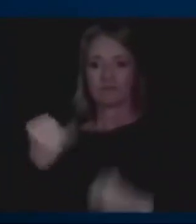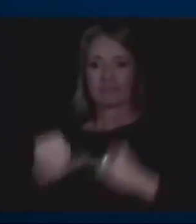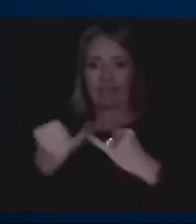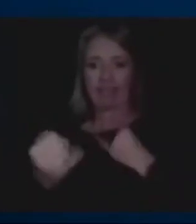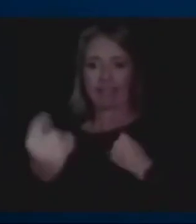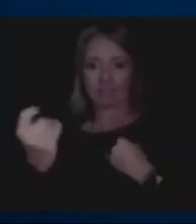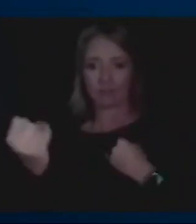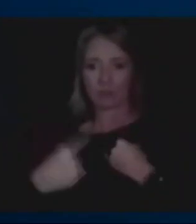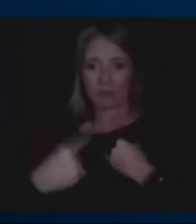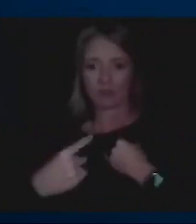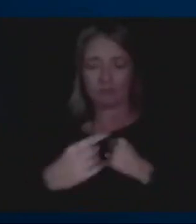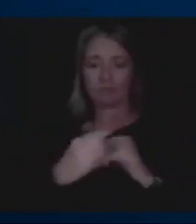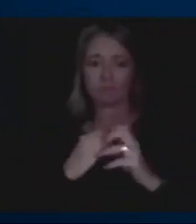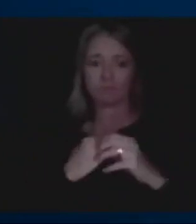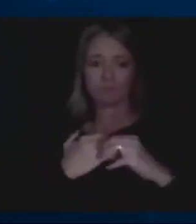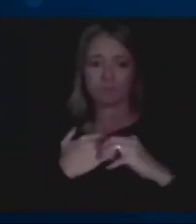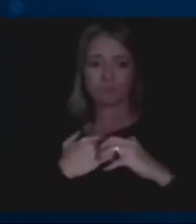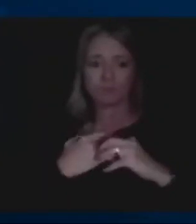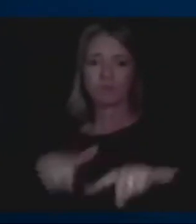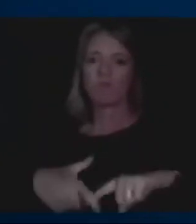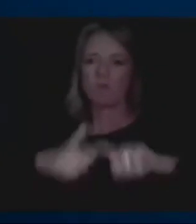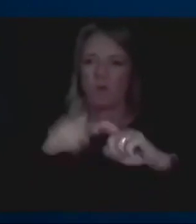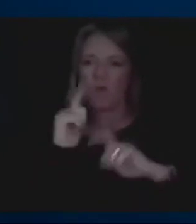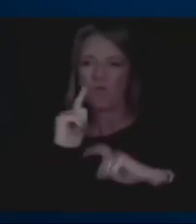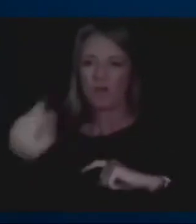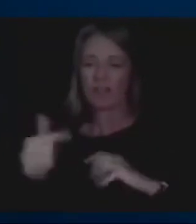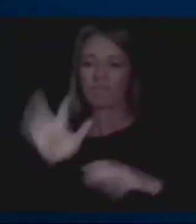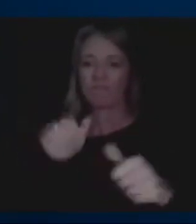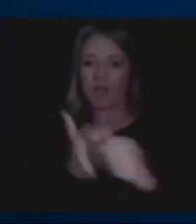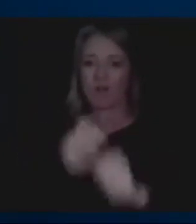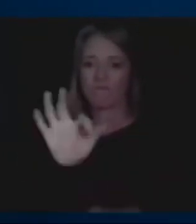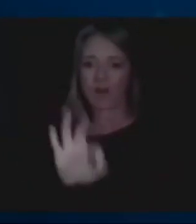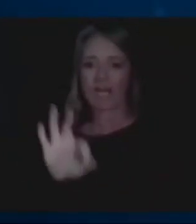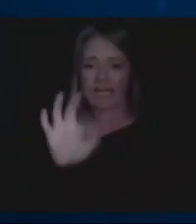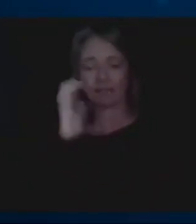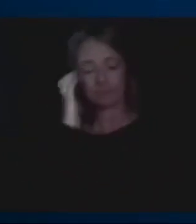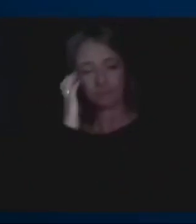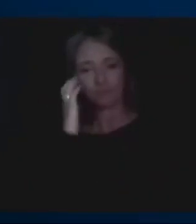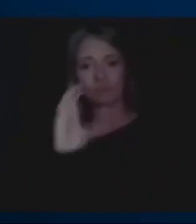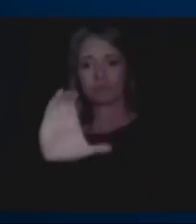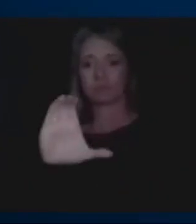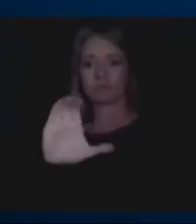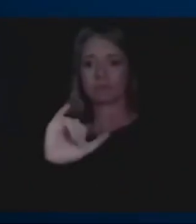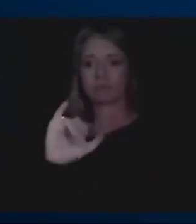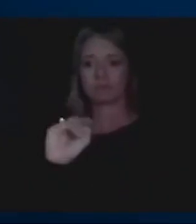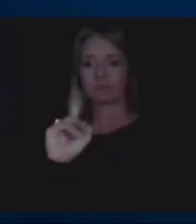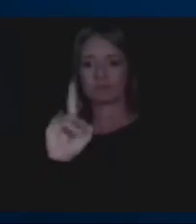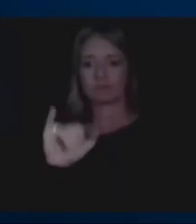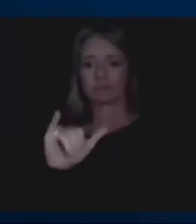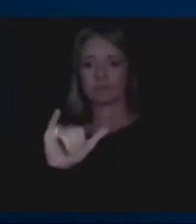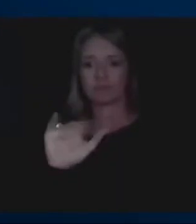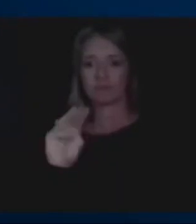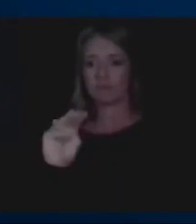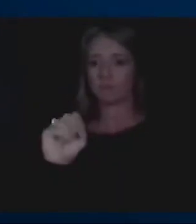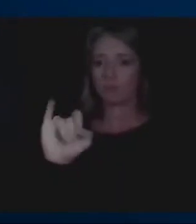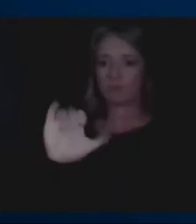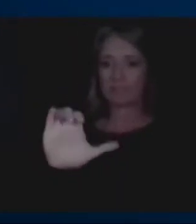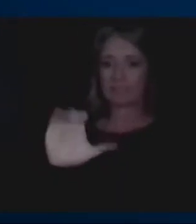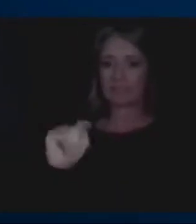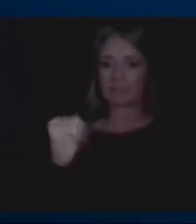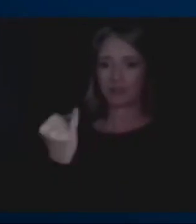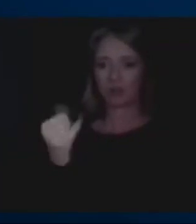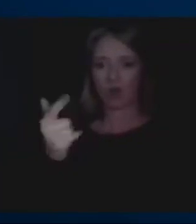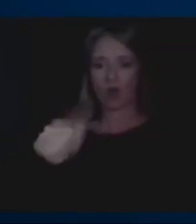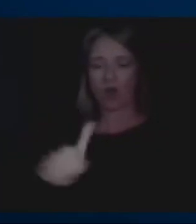questions that I'll hold on for follow-up Friday. So this one goes from Cindy. With Mosaic in St. Joe and also Cox and Mercy